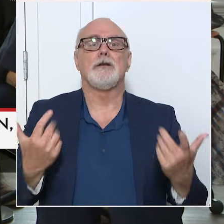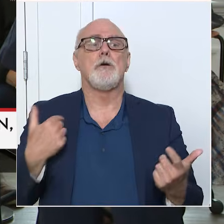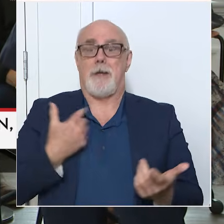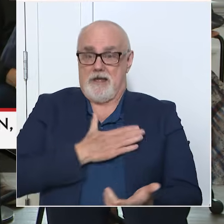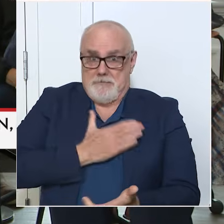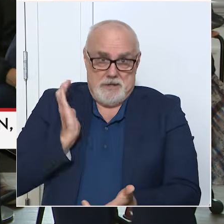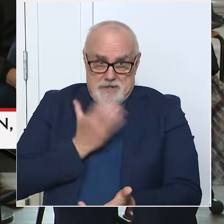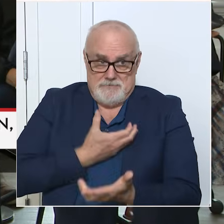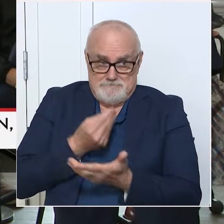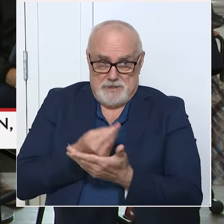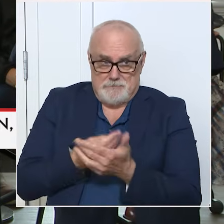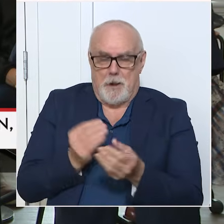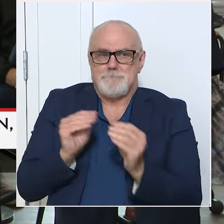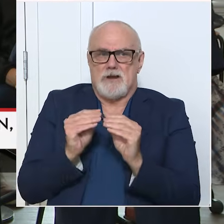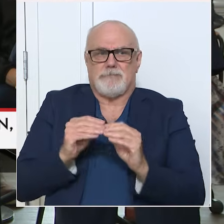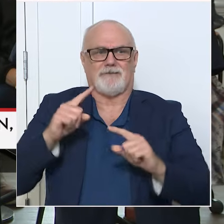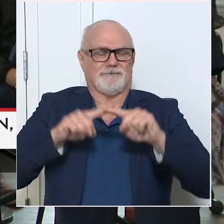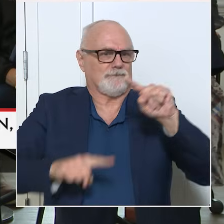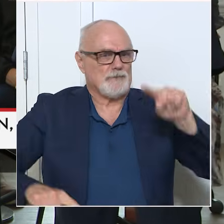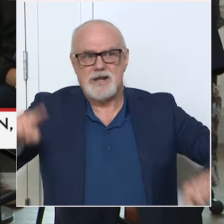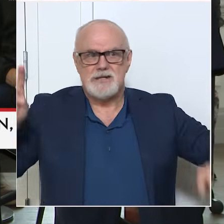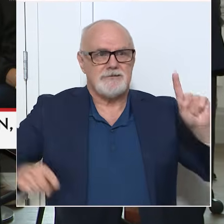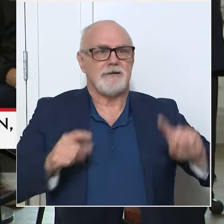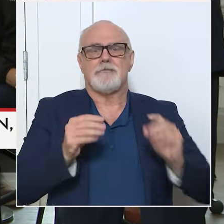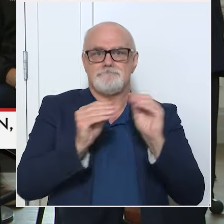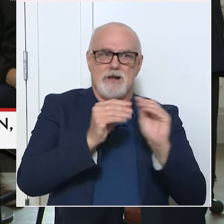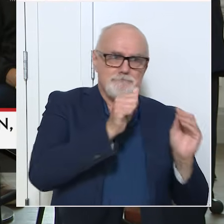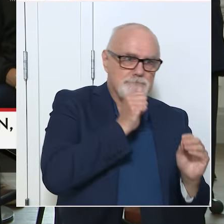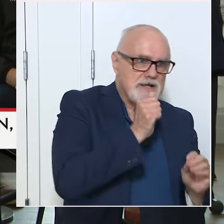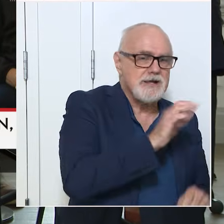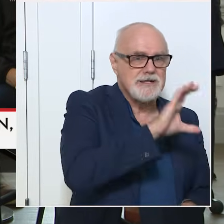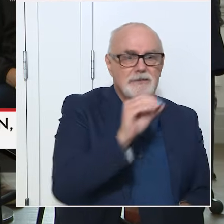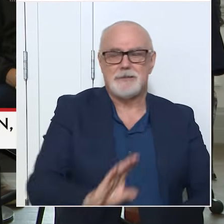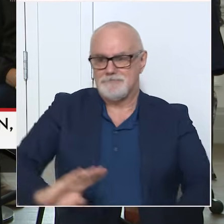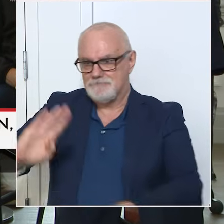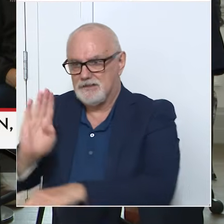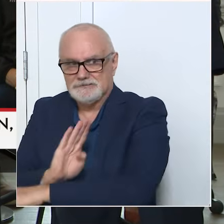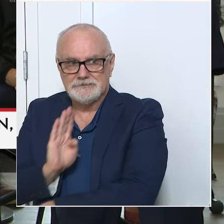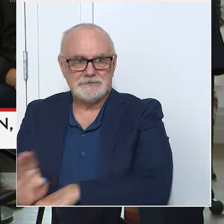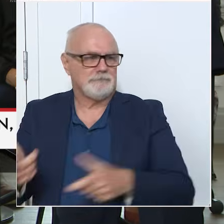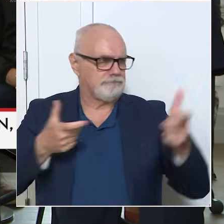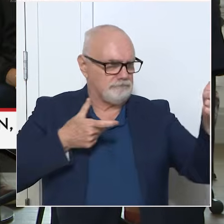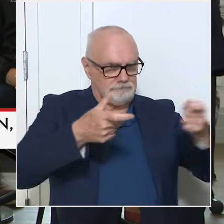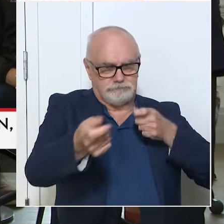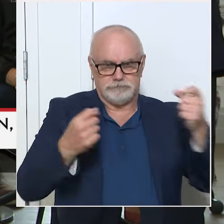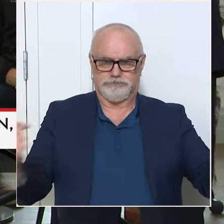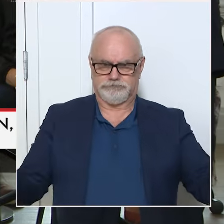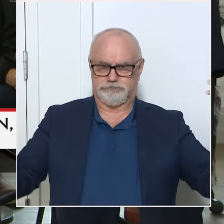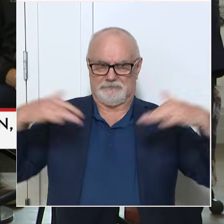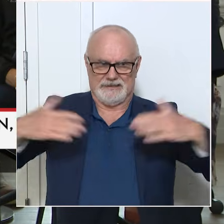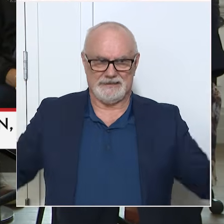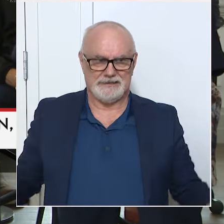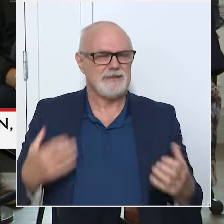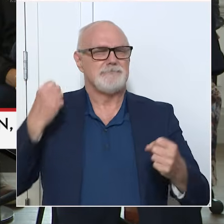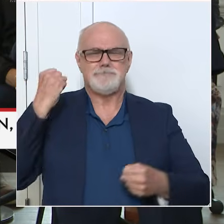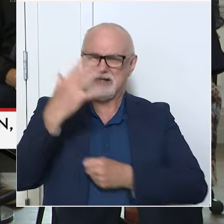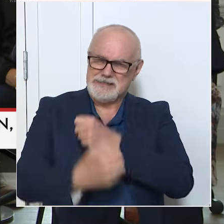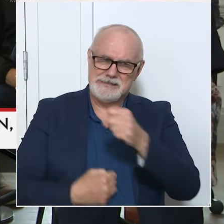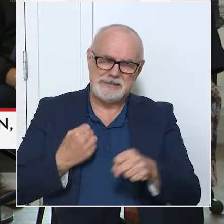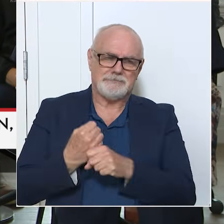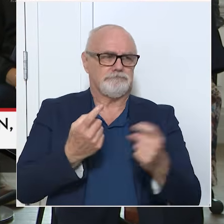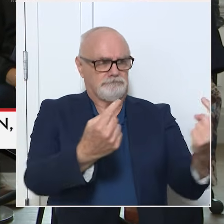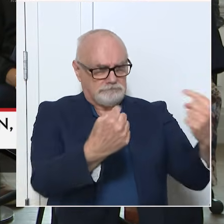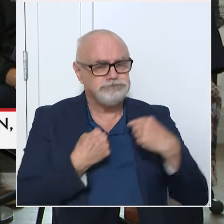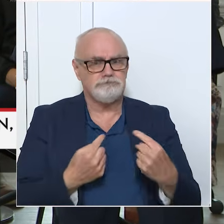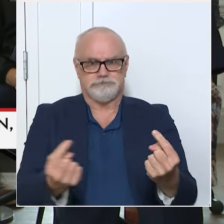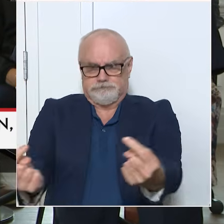and we're attracting private sector jobs, which have been the highest growth jobs for a number of years in the district, we are the